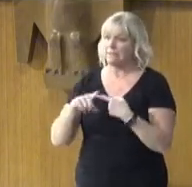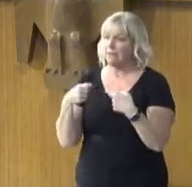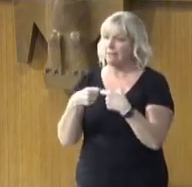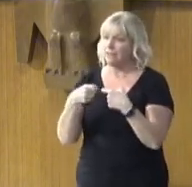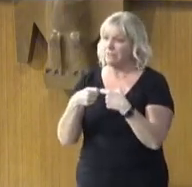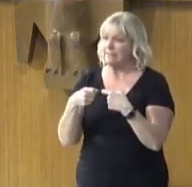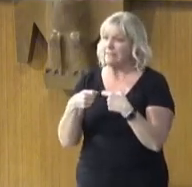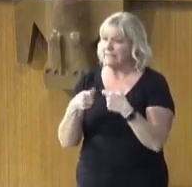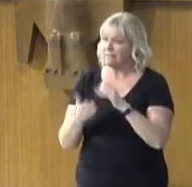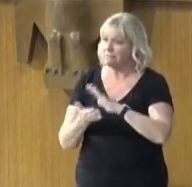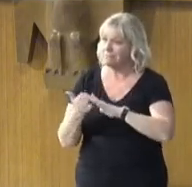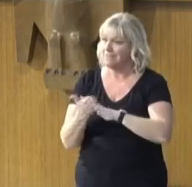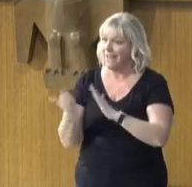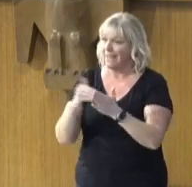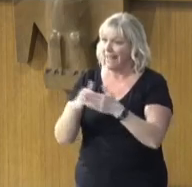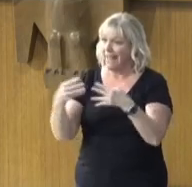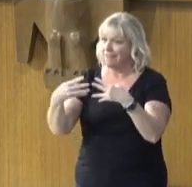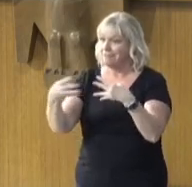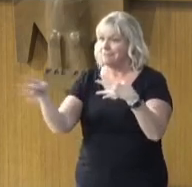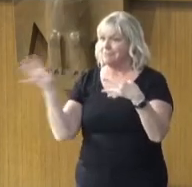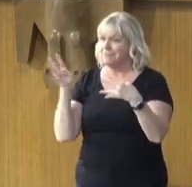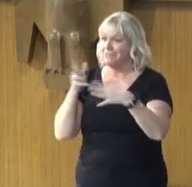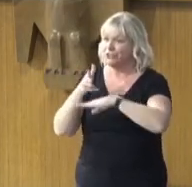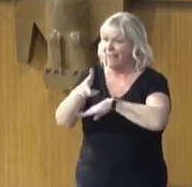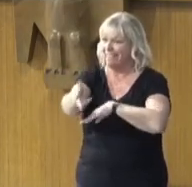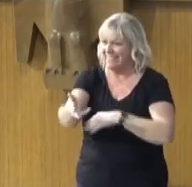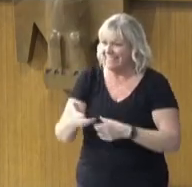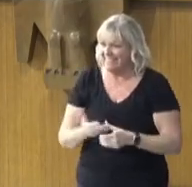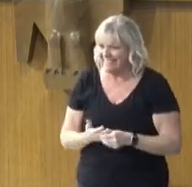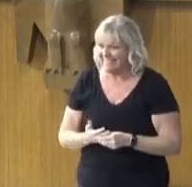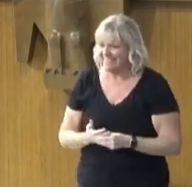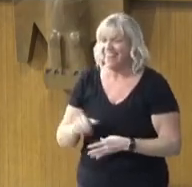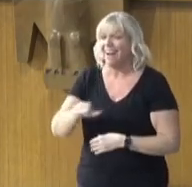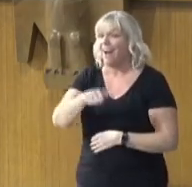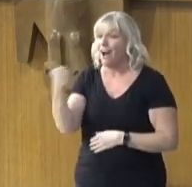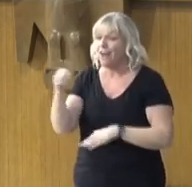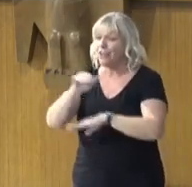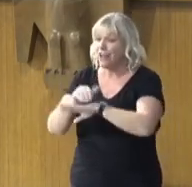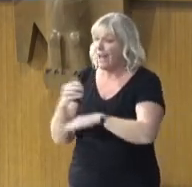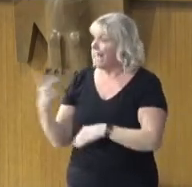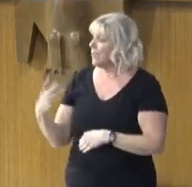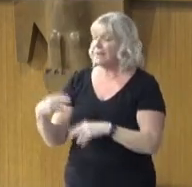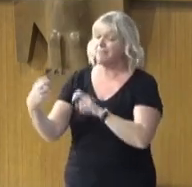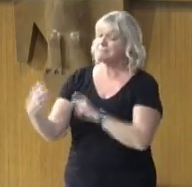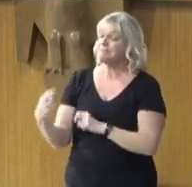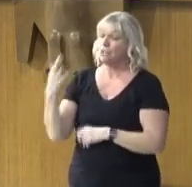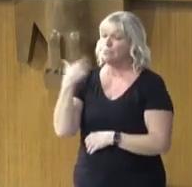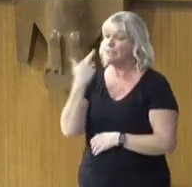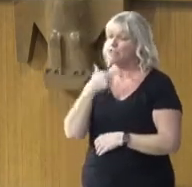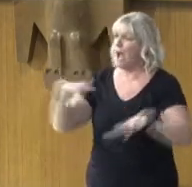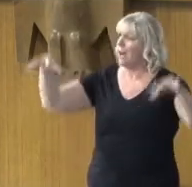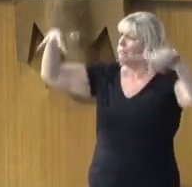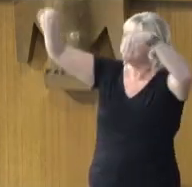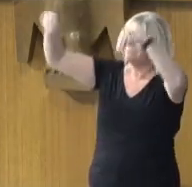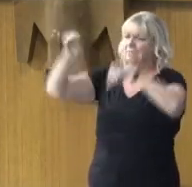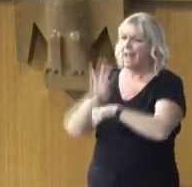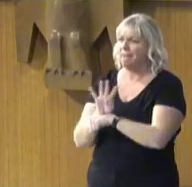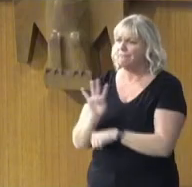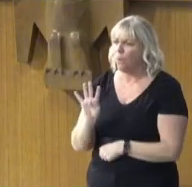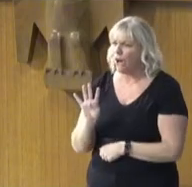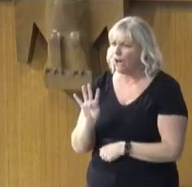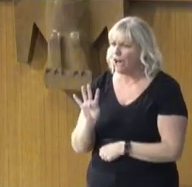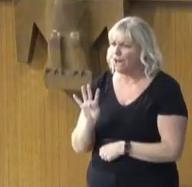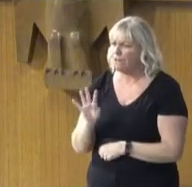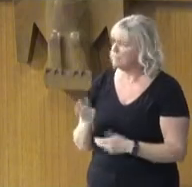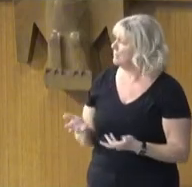and the gate could open and we could drive in and park our car. Another night, we were in a restaurant and the lights went out at 4 p.m. And we